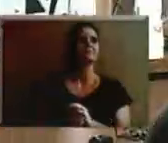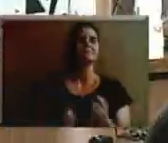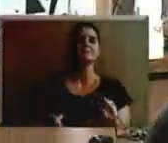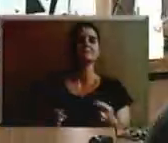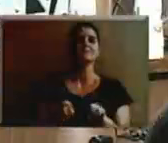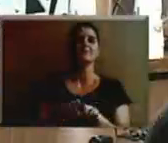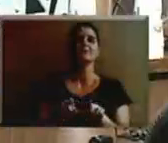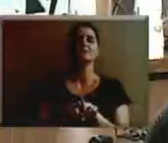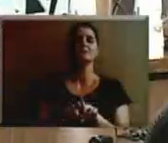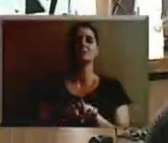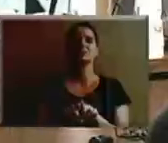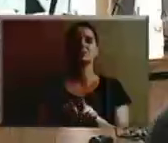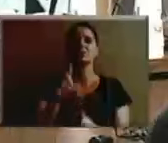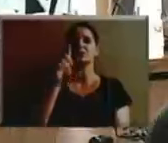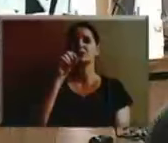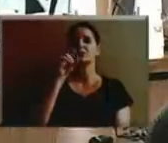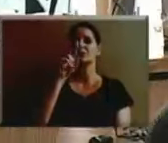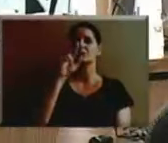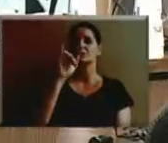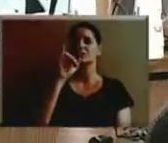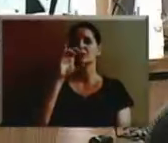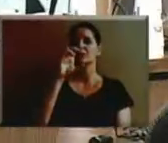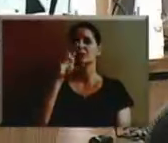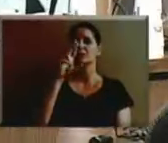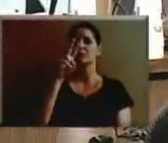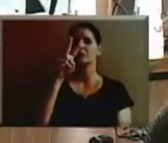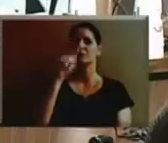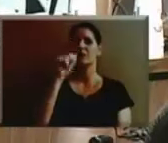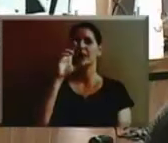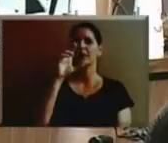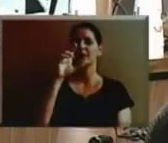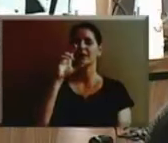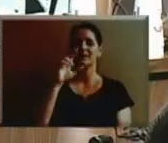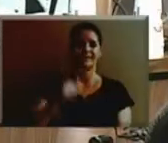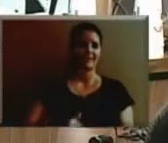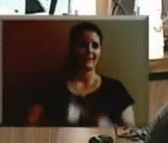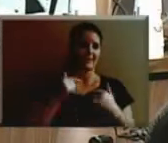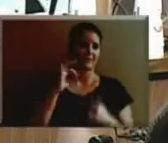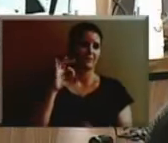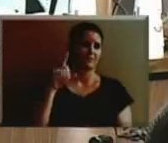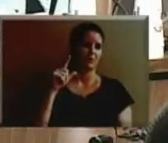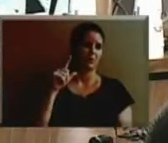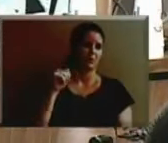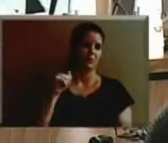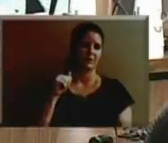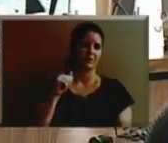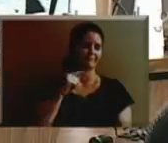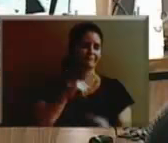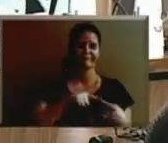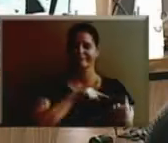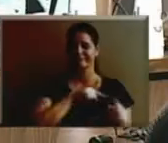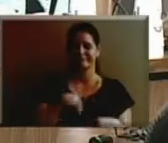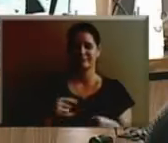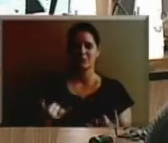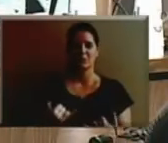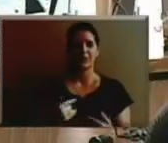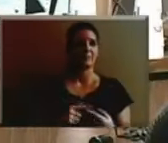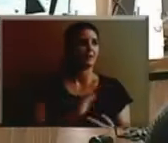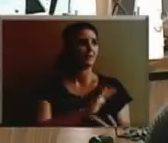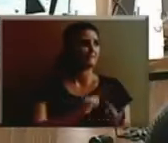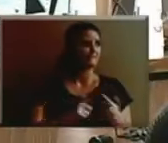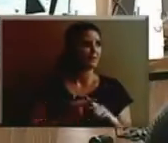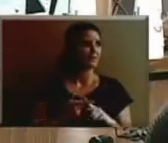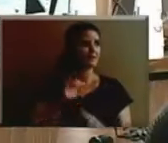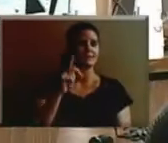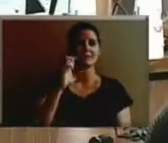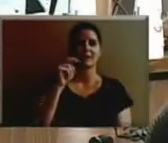us, Lori Kubach and her family currently live in Florida and could not be here today, but her family friends, Deanna